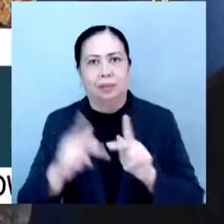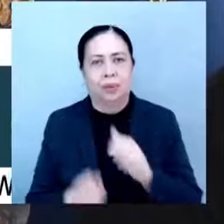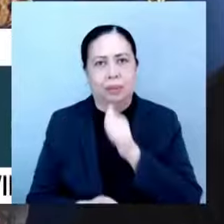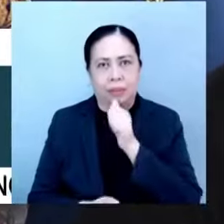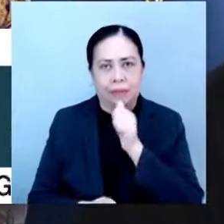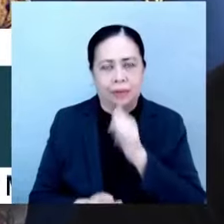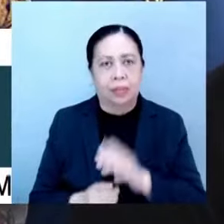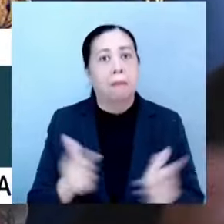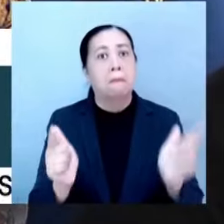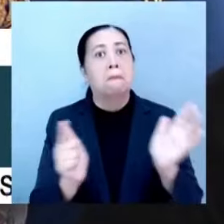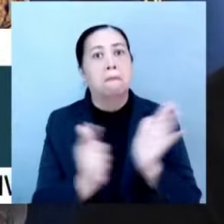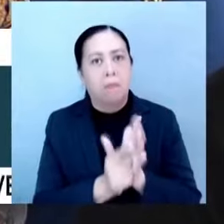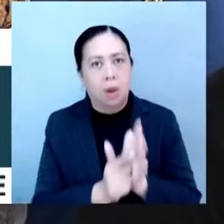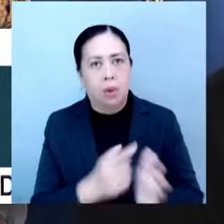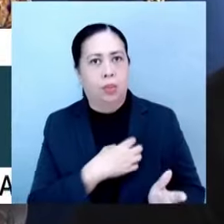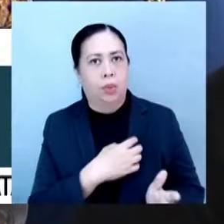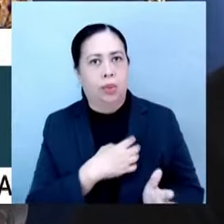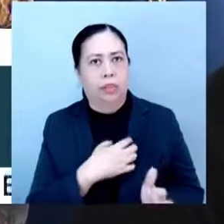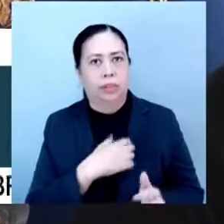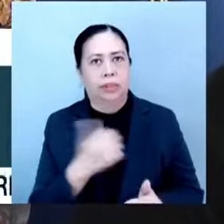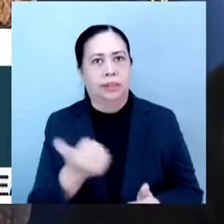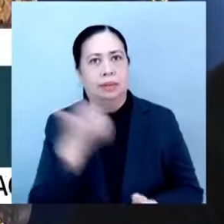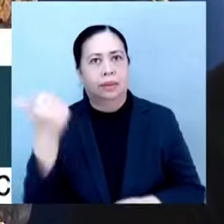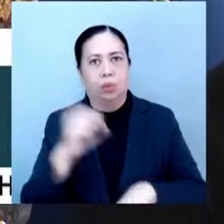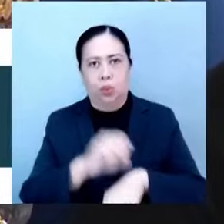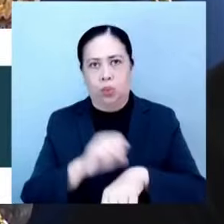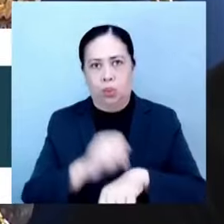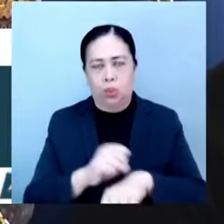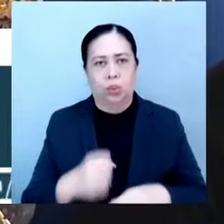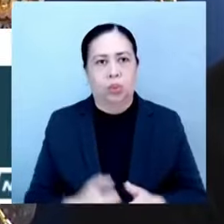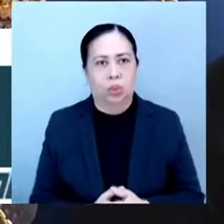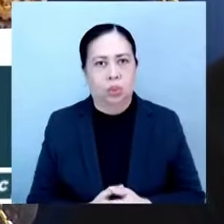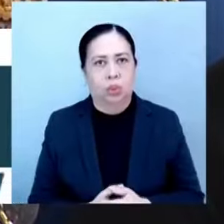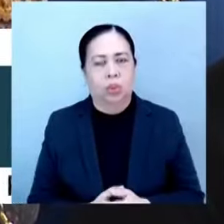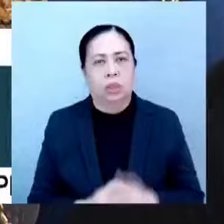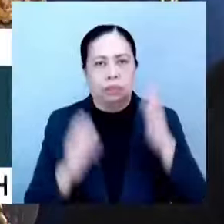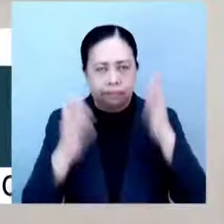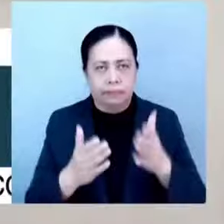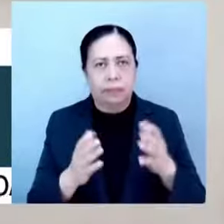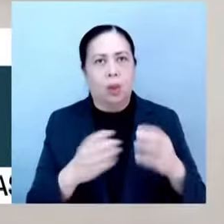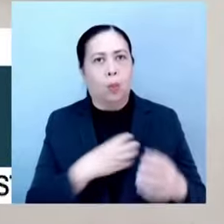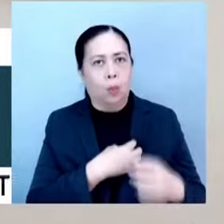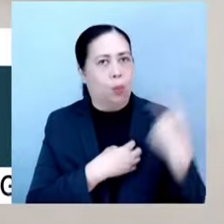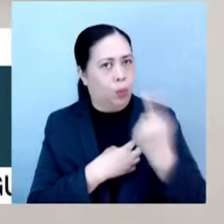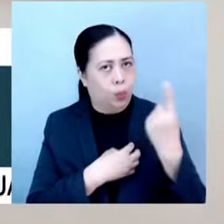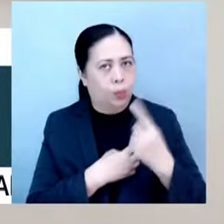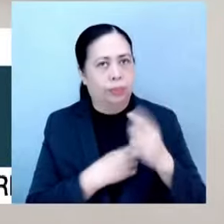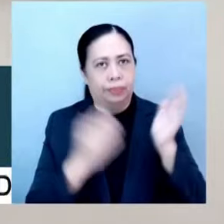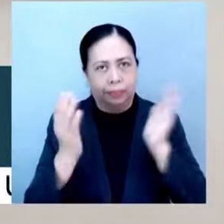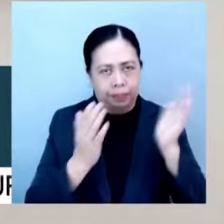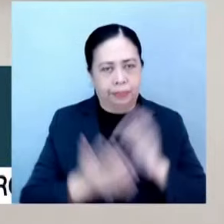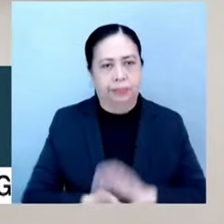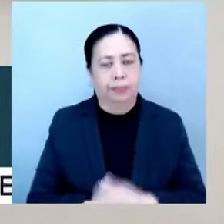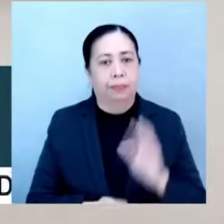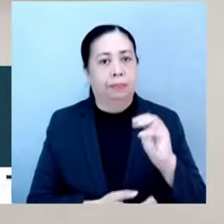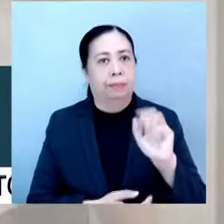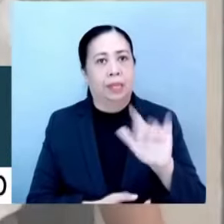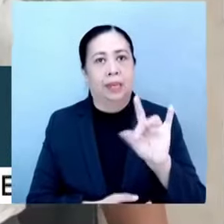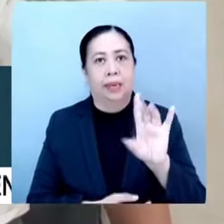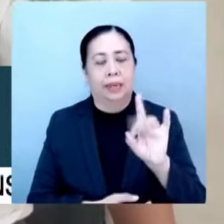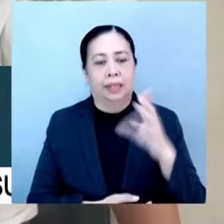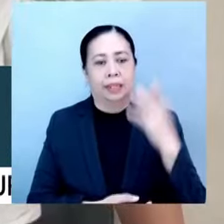na magkukumpo ng other jobs na maliban sa pagiging police sila. On May 18, two PNP